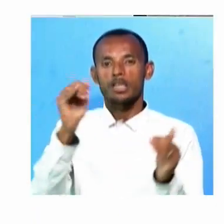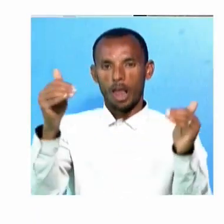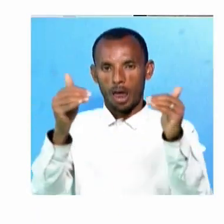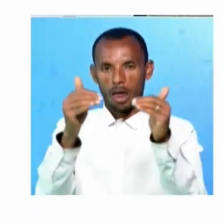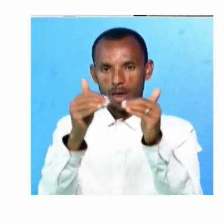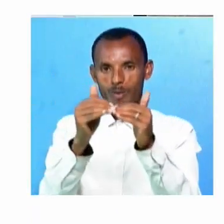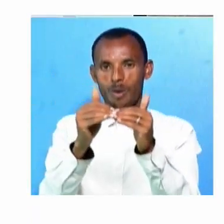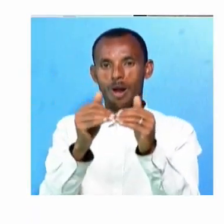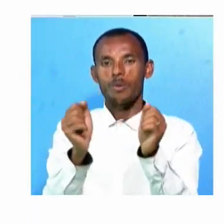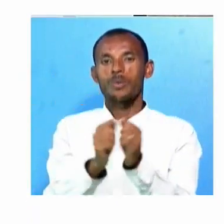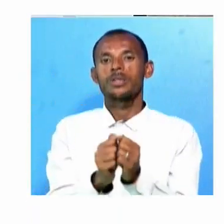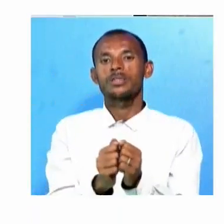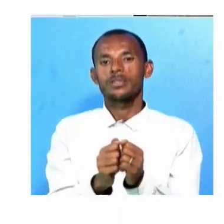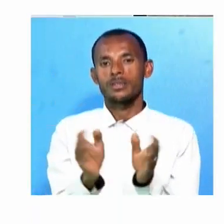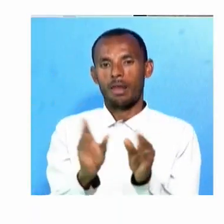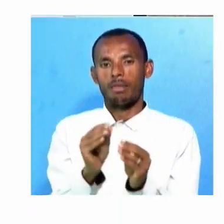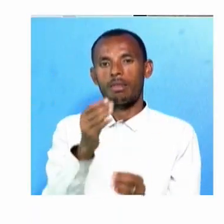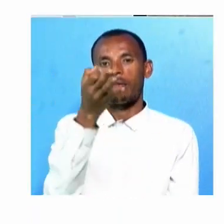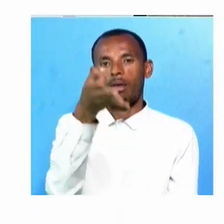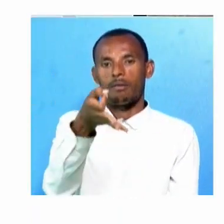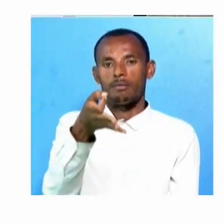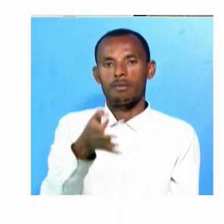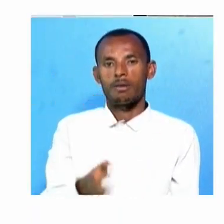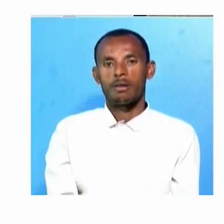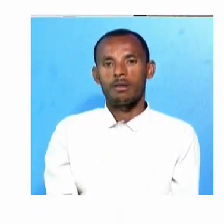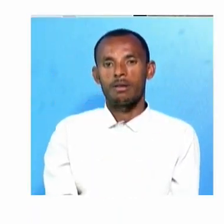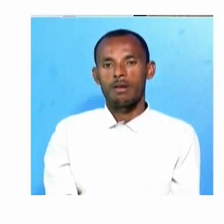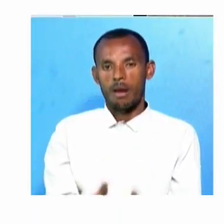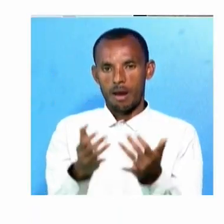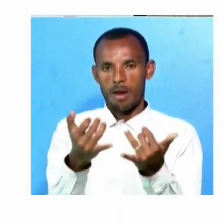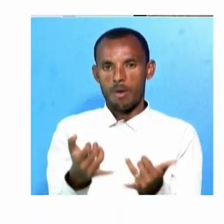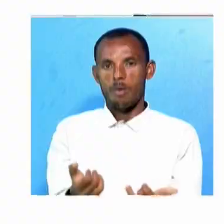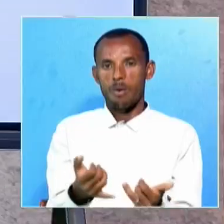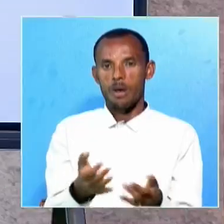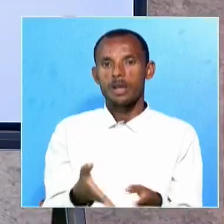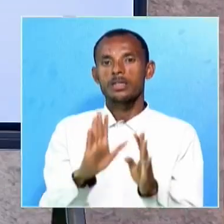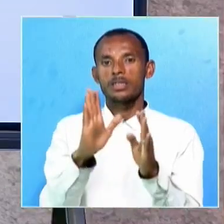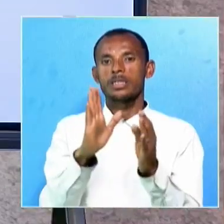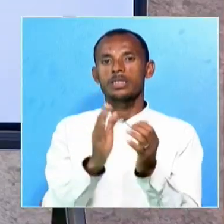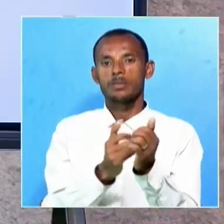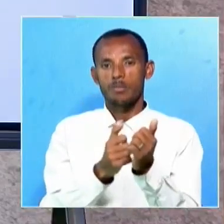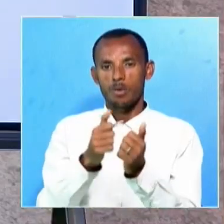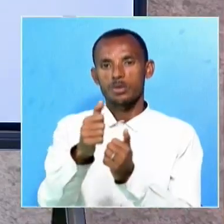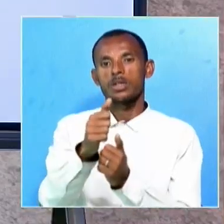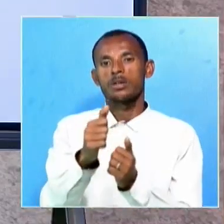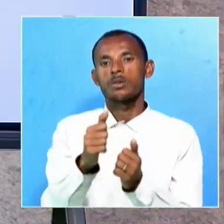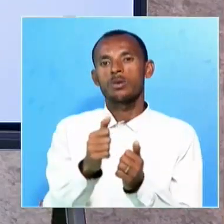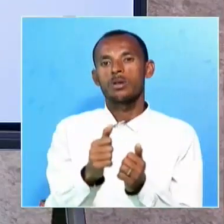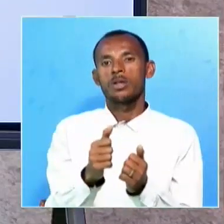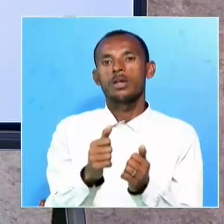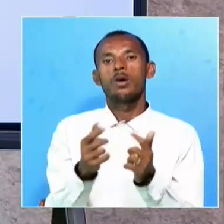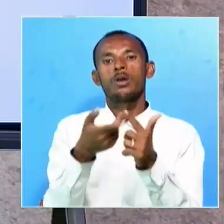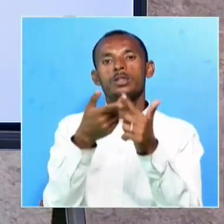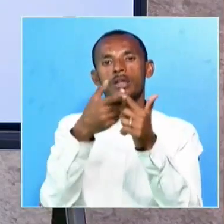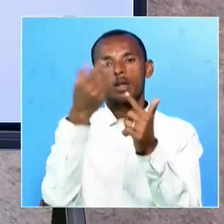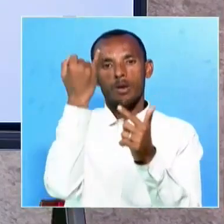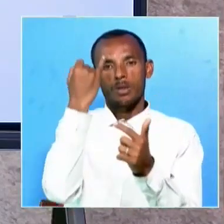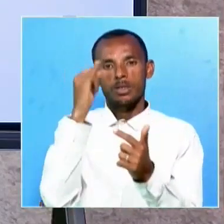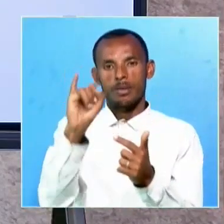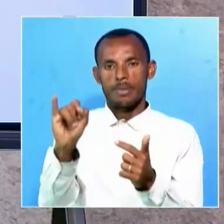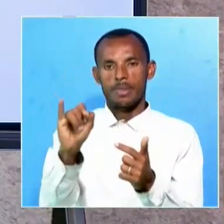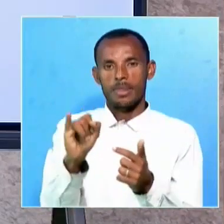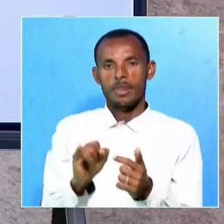with set F. That's it. Now, let's proceed to the second concept